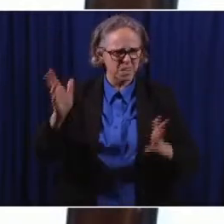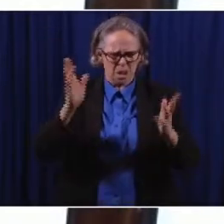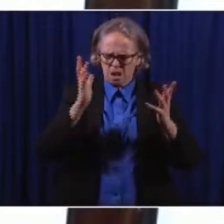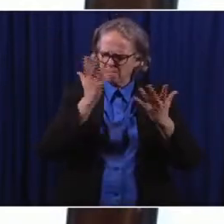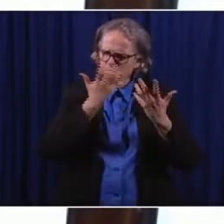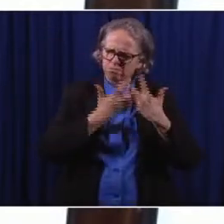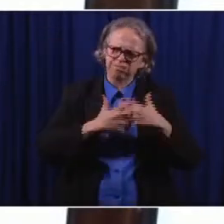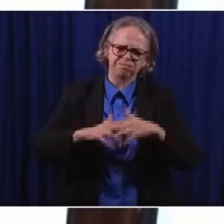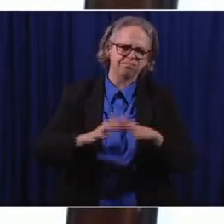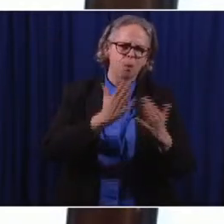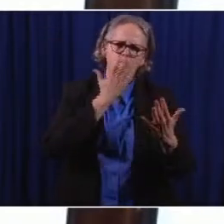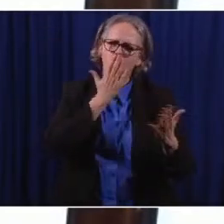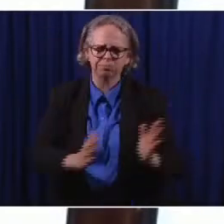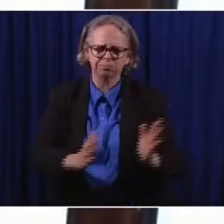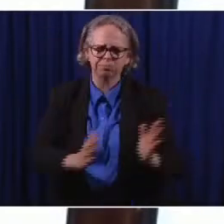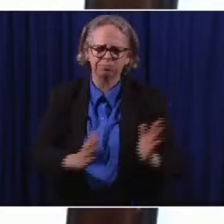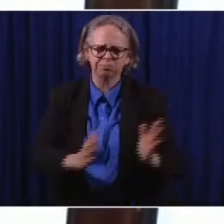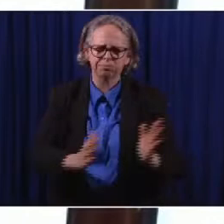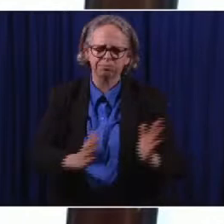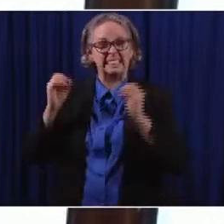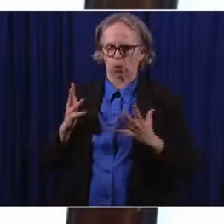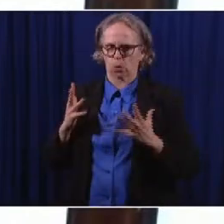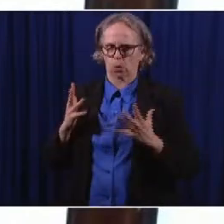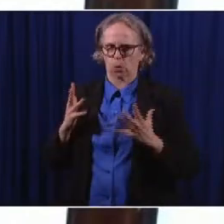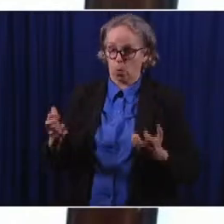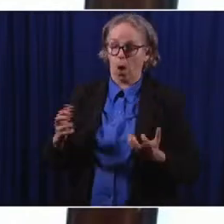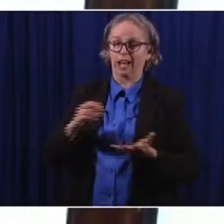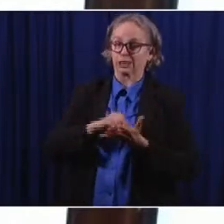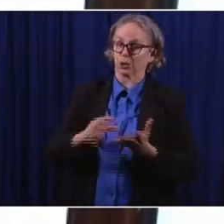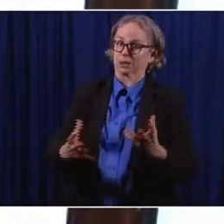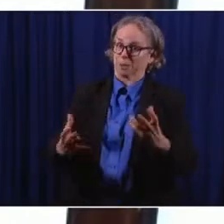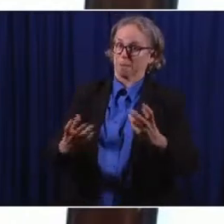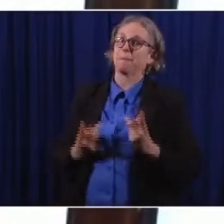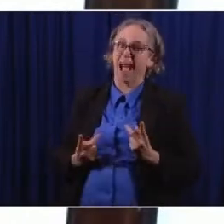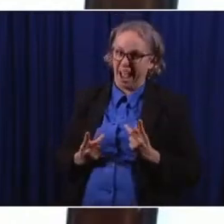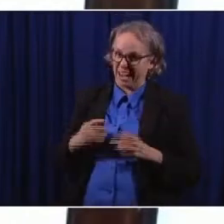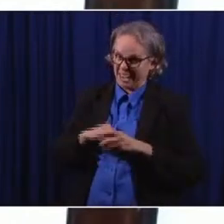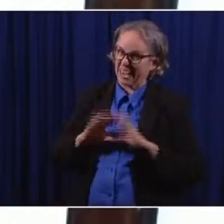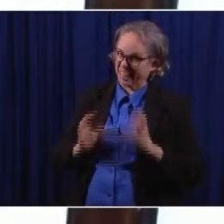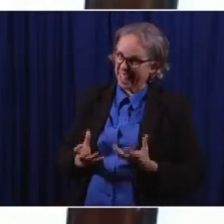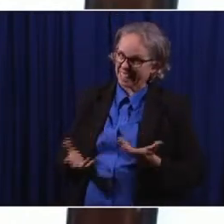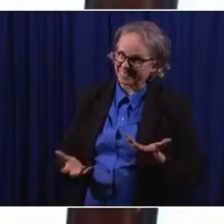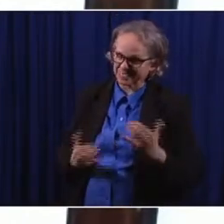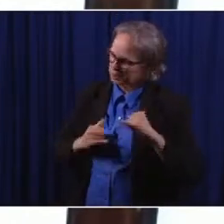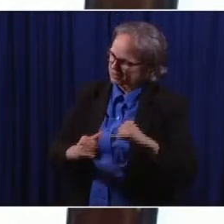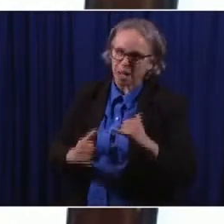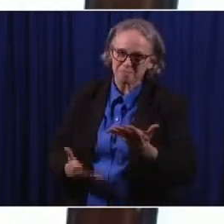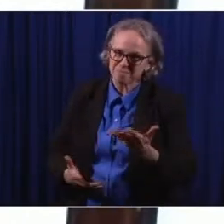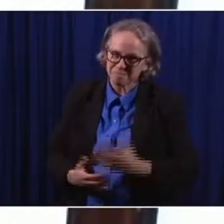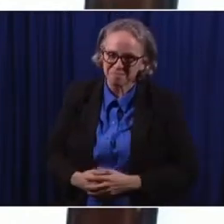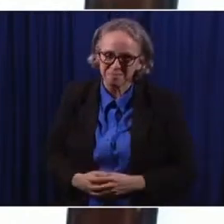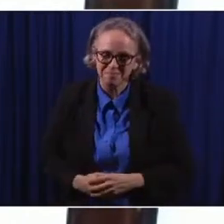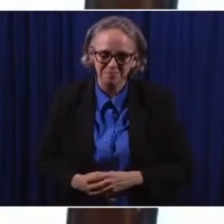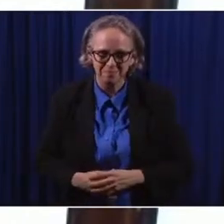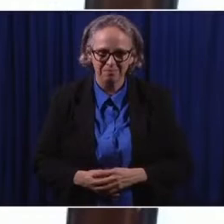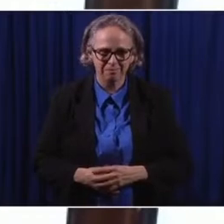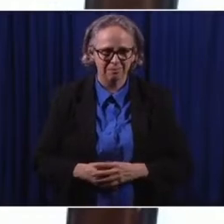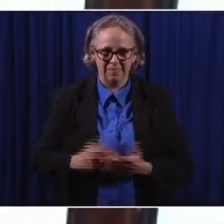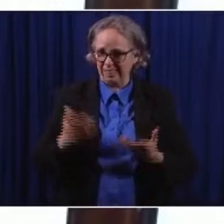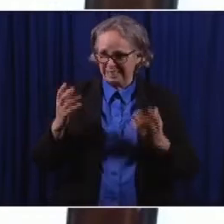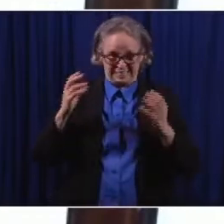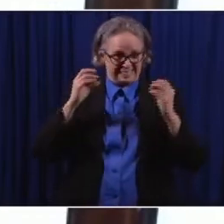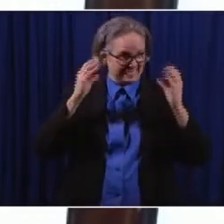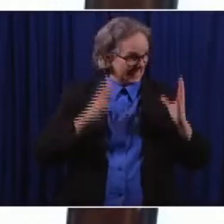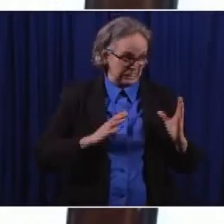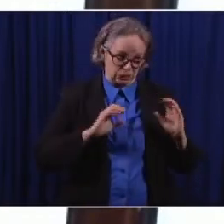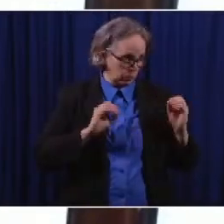all wanted to see the students get back on campus as well. And without that proactive approach, I think from our staff